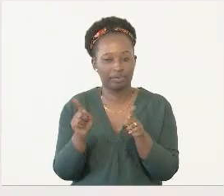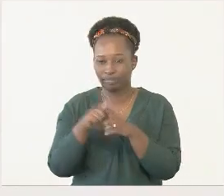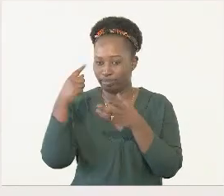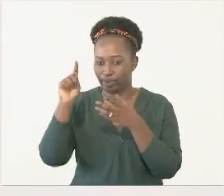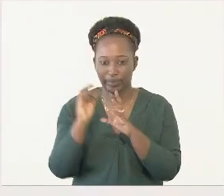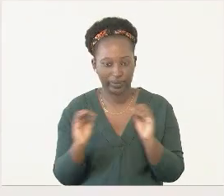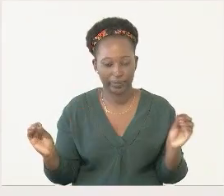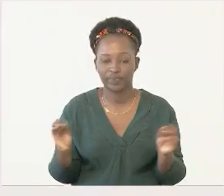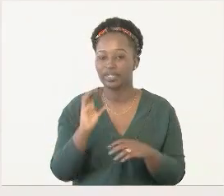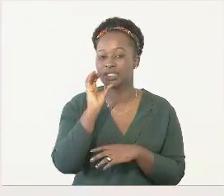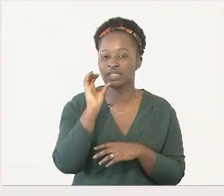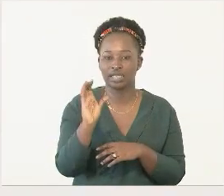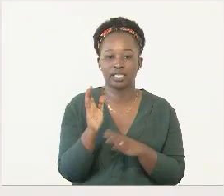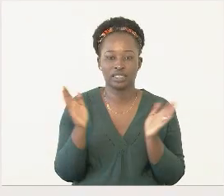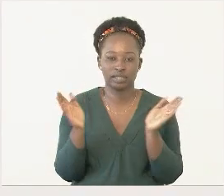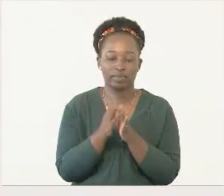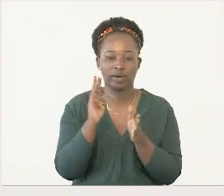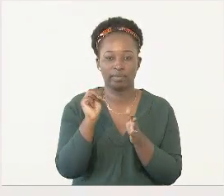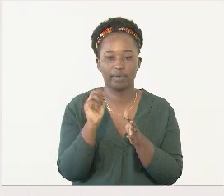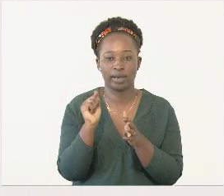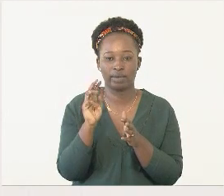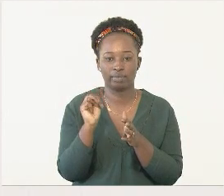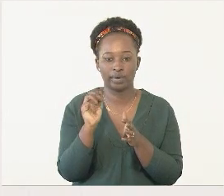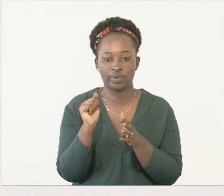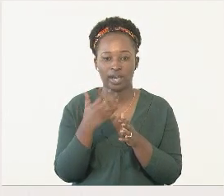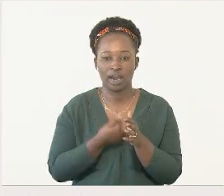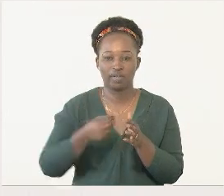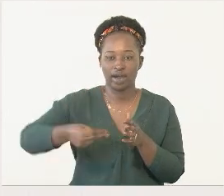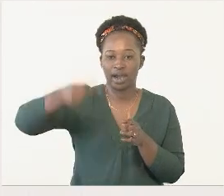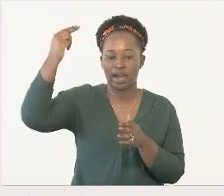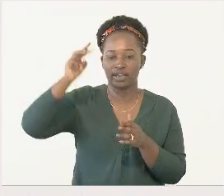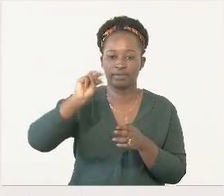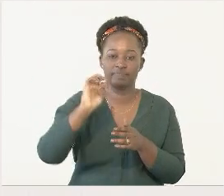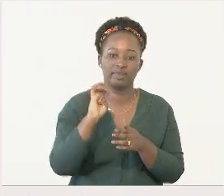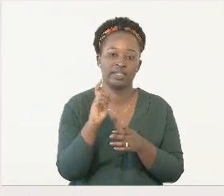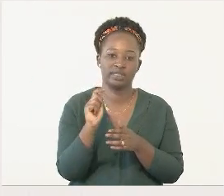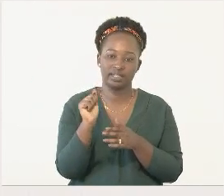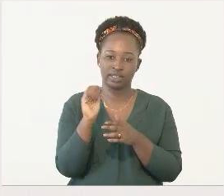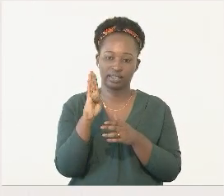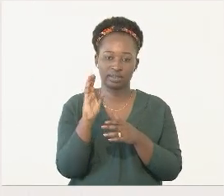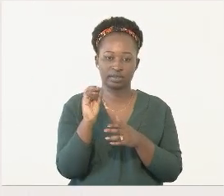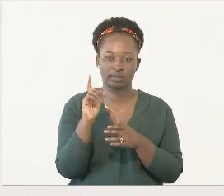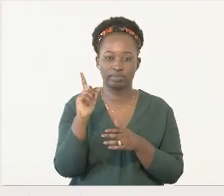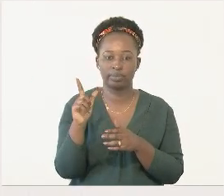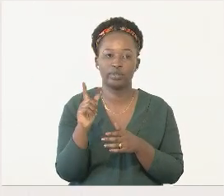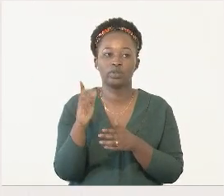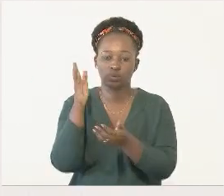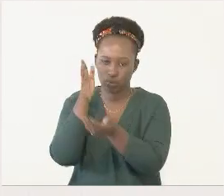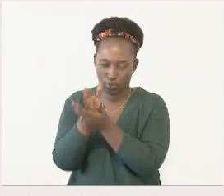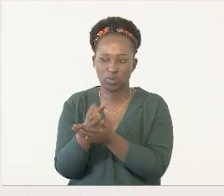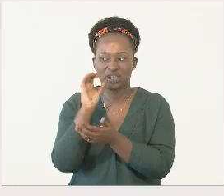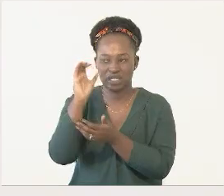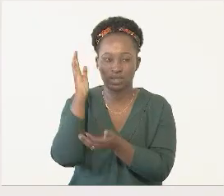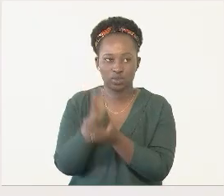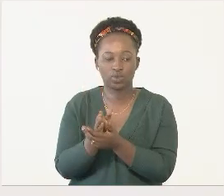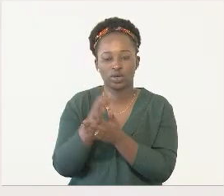correct. C, small mammals have a high metabolic rate than large mammals. That is obvious, that is very true. There's